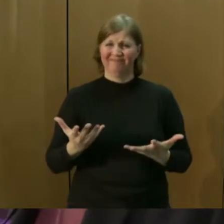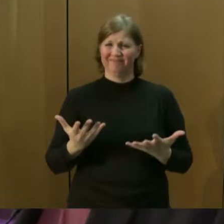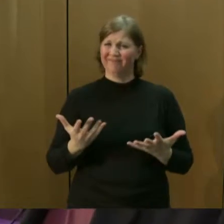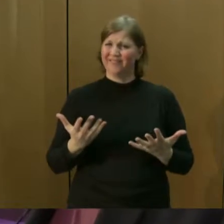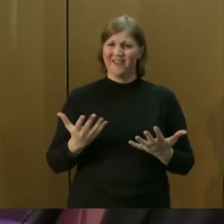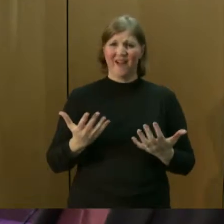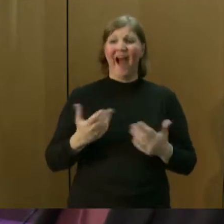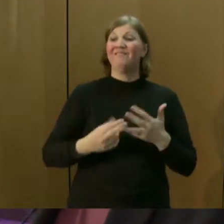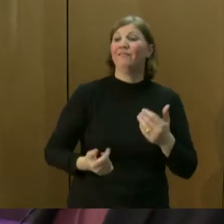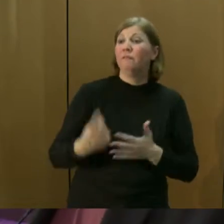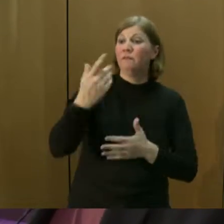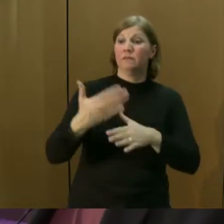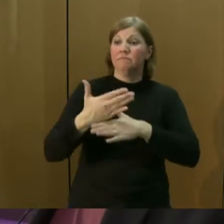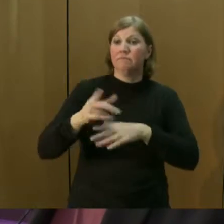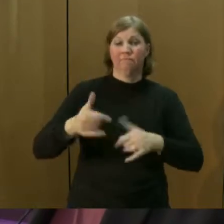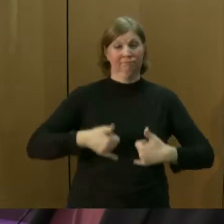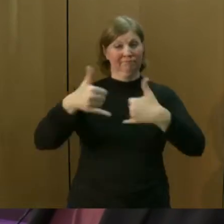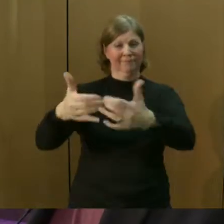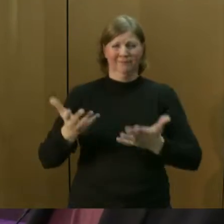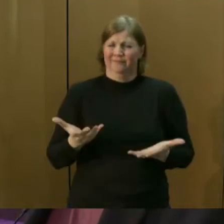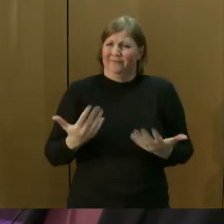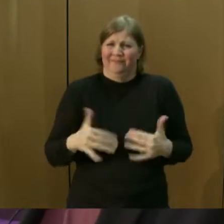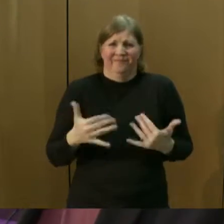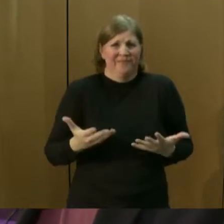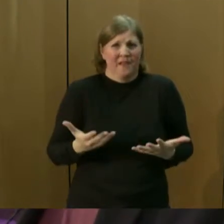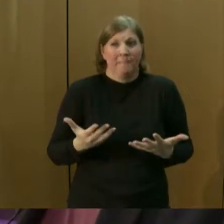that's maybe, not that our work is unpolished, our work is sublime,